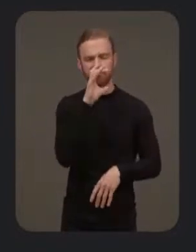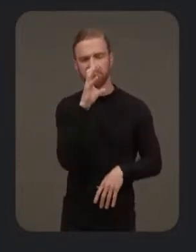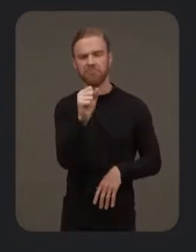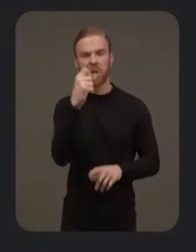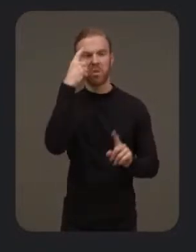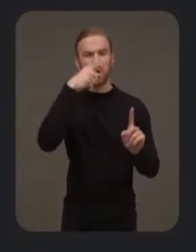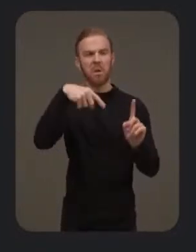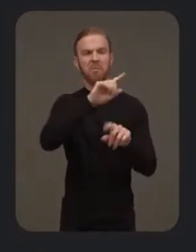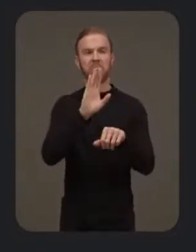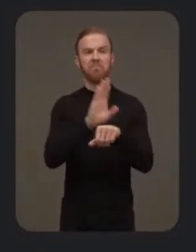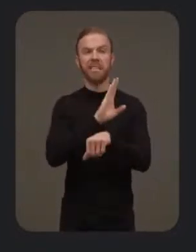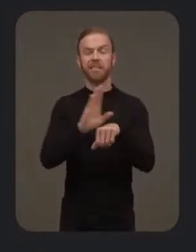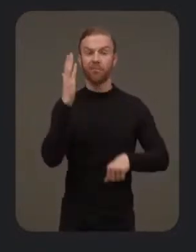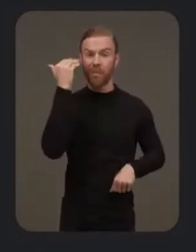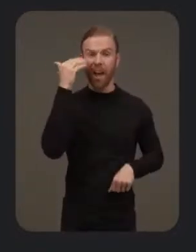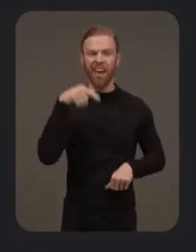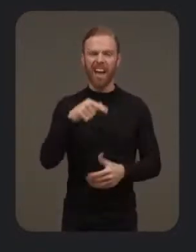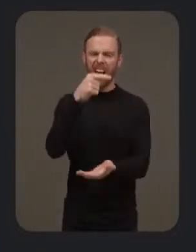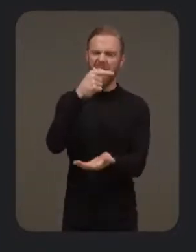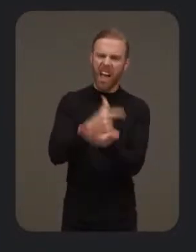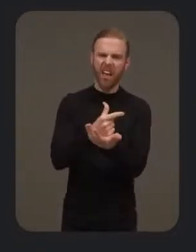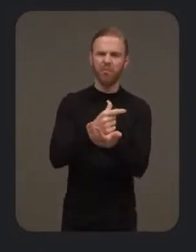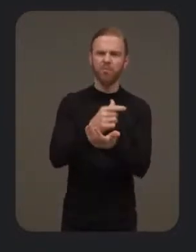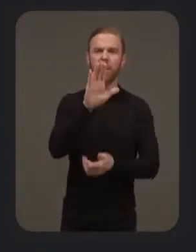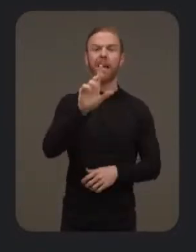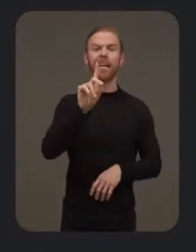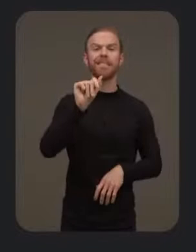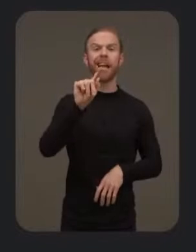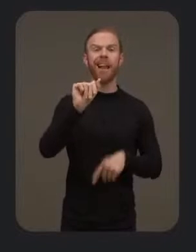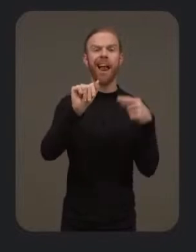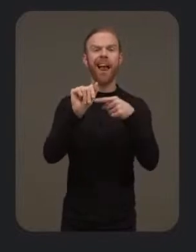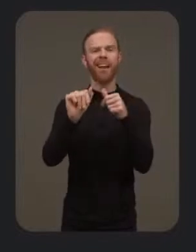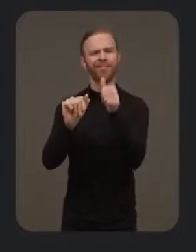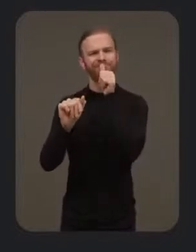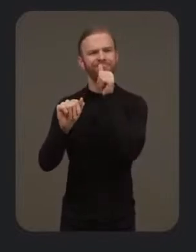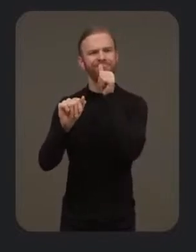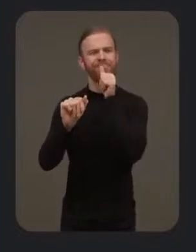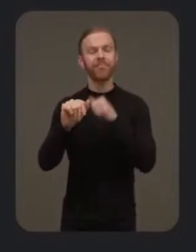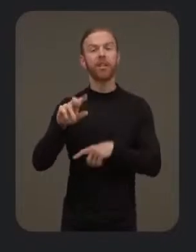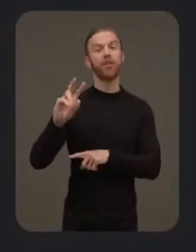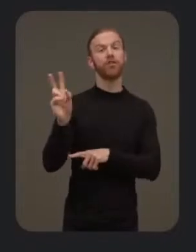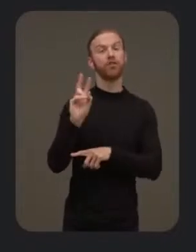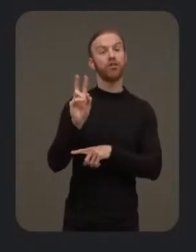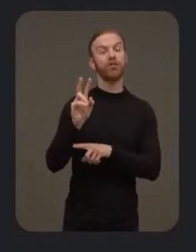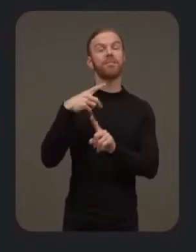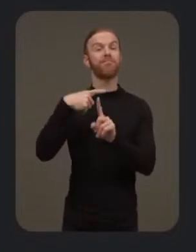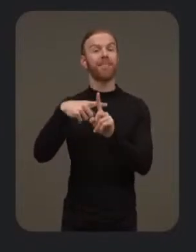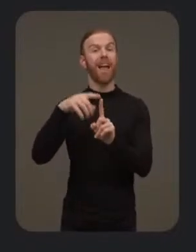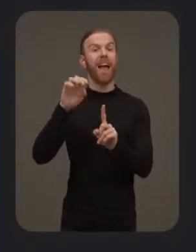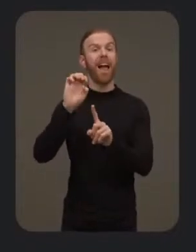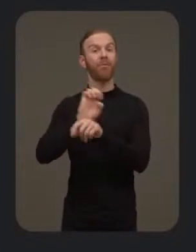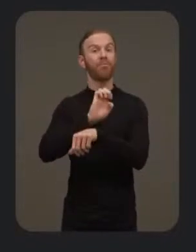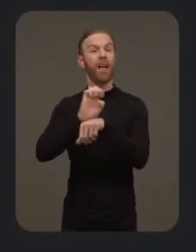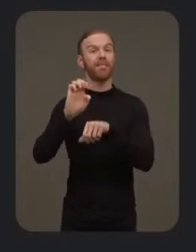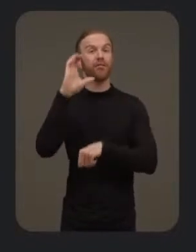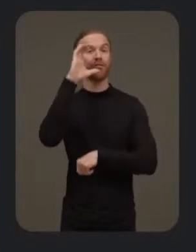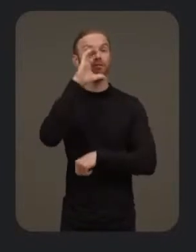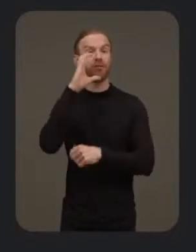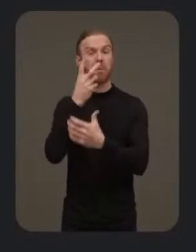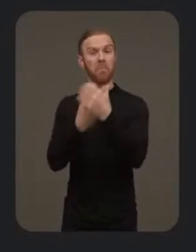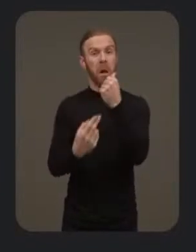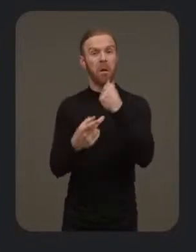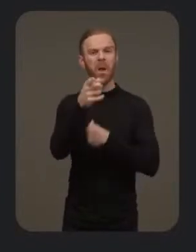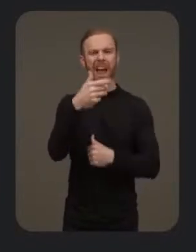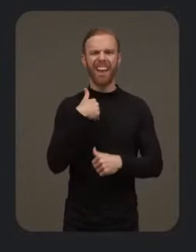businesses because it guarantees the privacy of your data. With both Vertex and enterprise